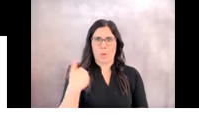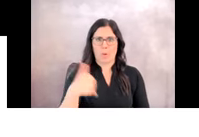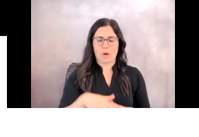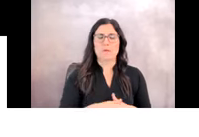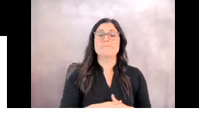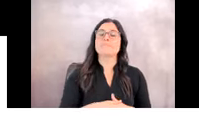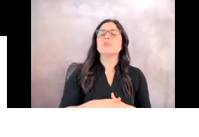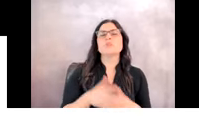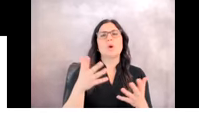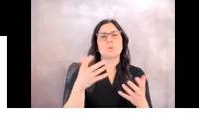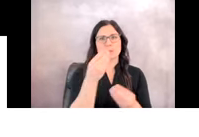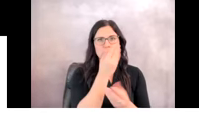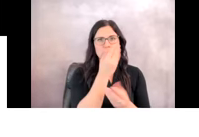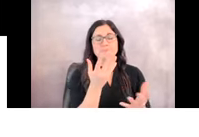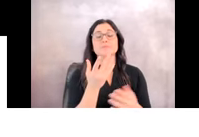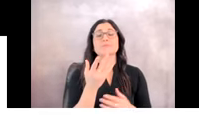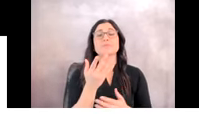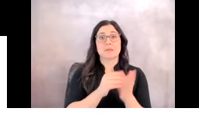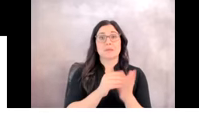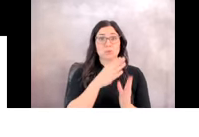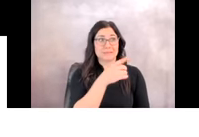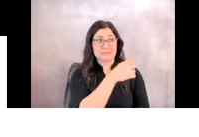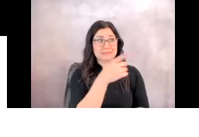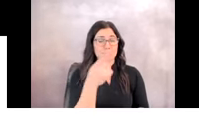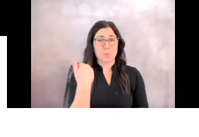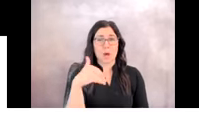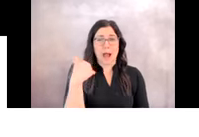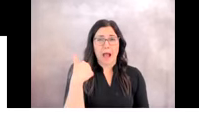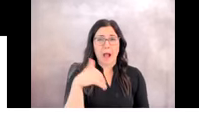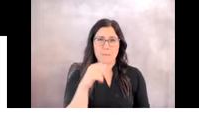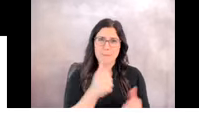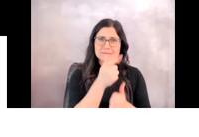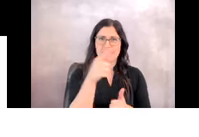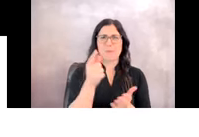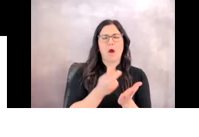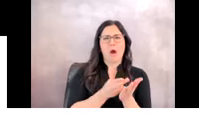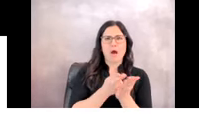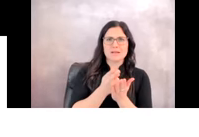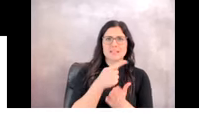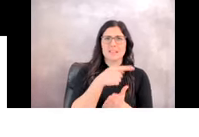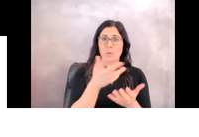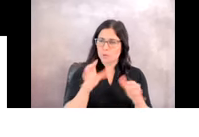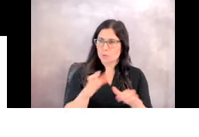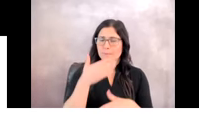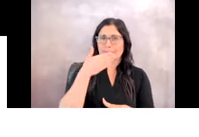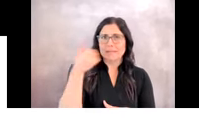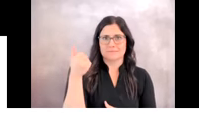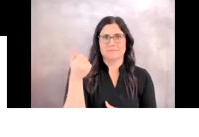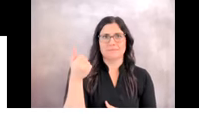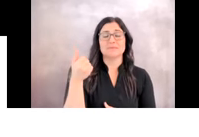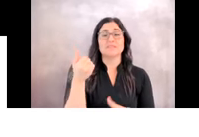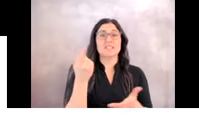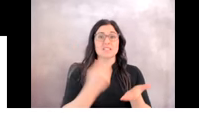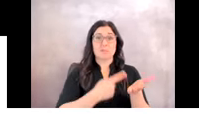want to say that I believe our students to be honest, and I do believe them to want to do their very best. And sometimes their